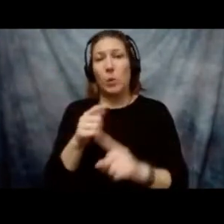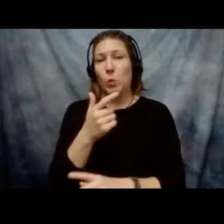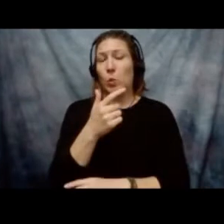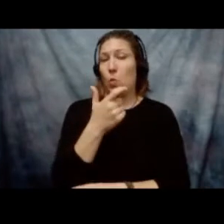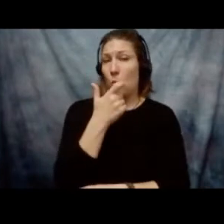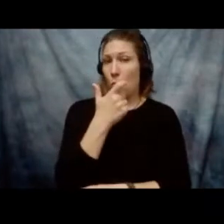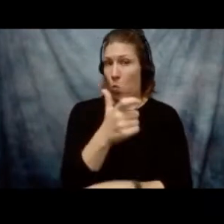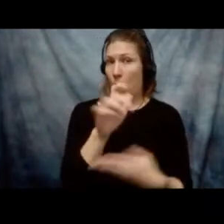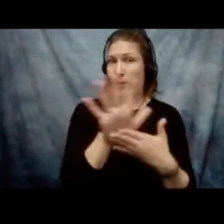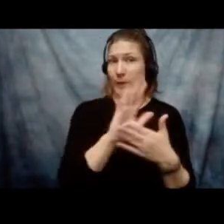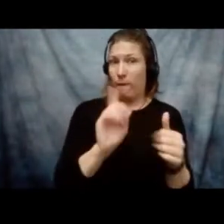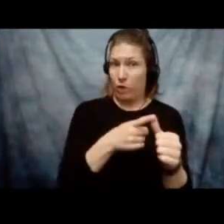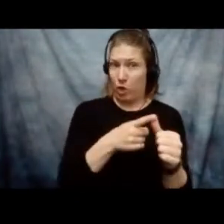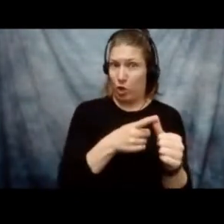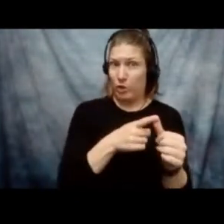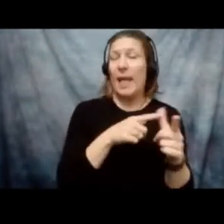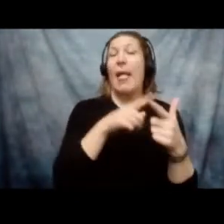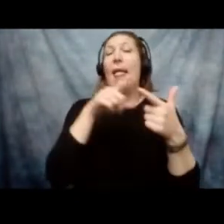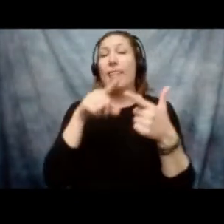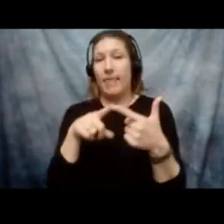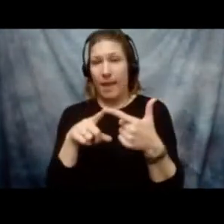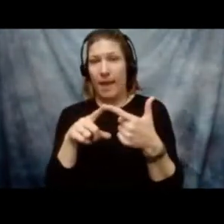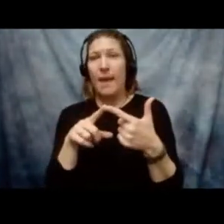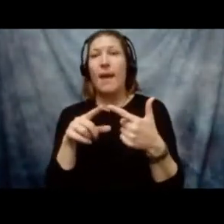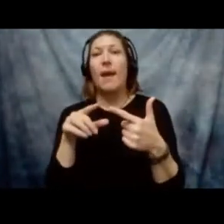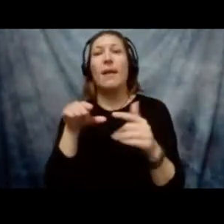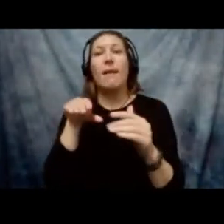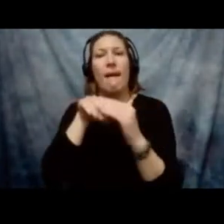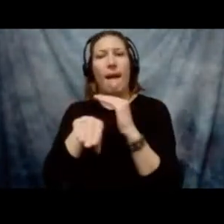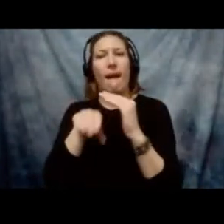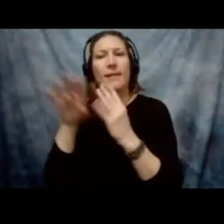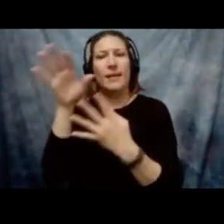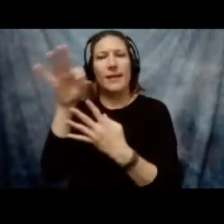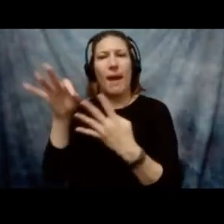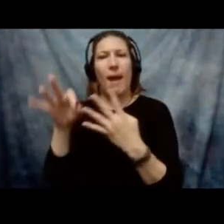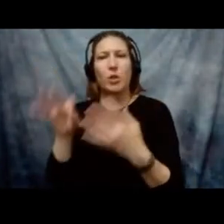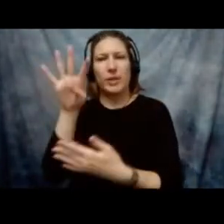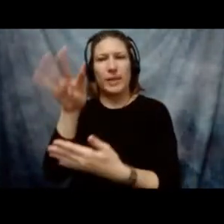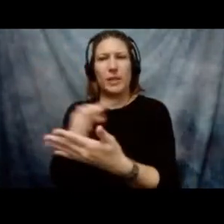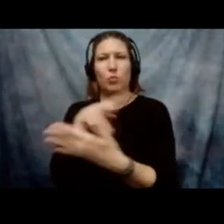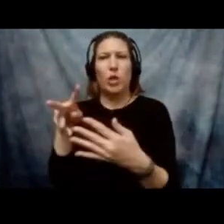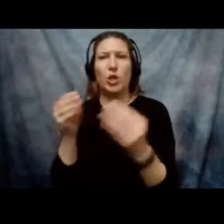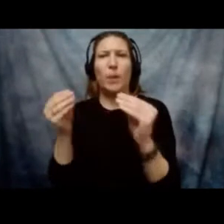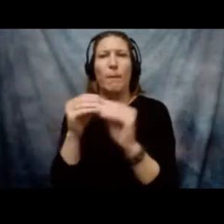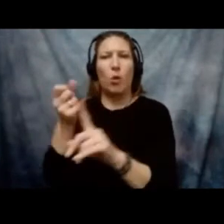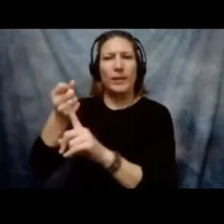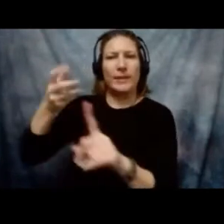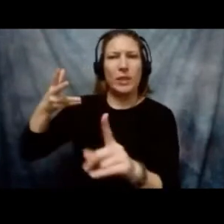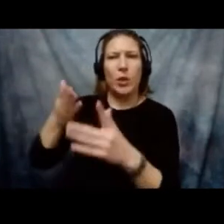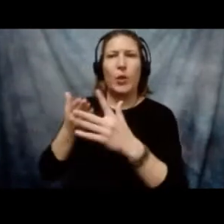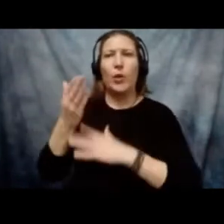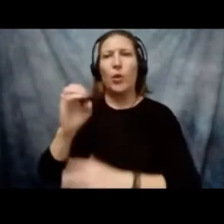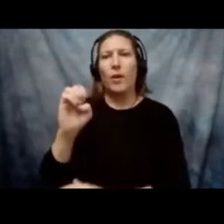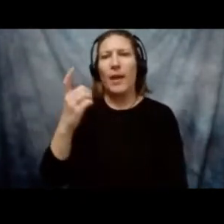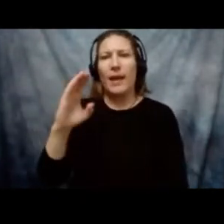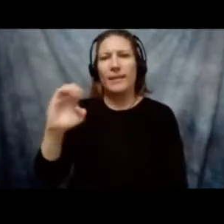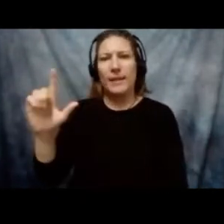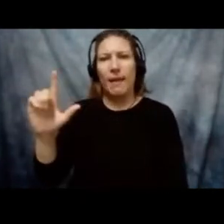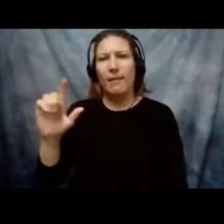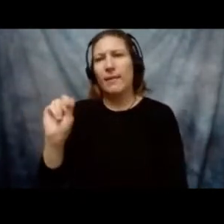at various places in the spreadsheet in more detail through Excel's native accessibility tools?